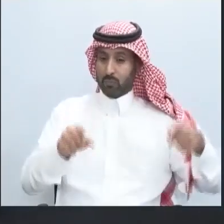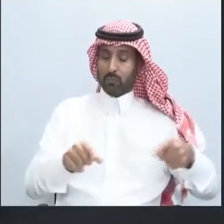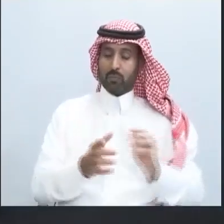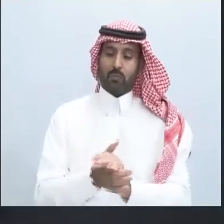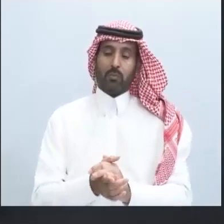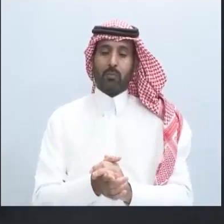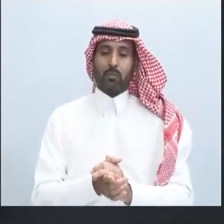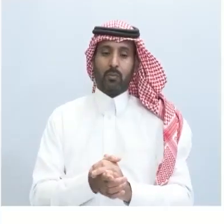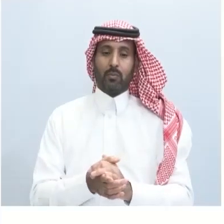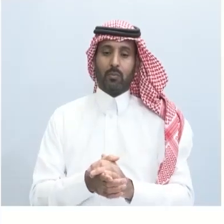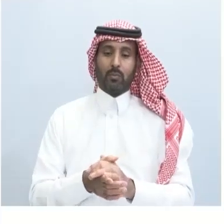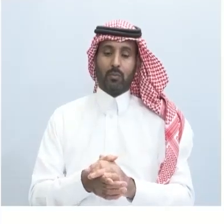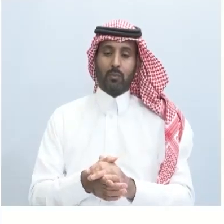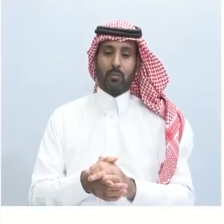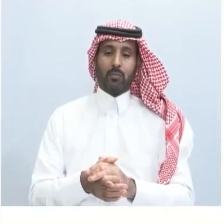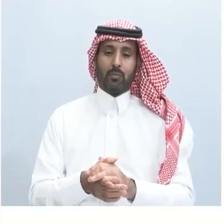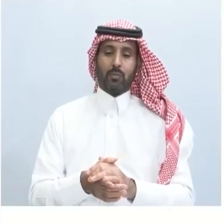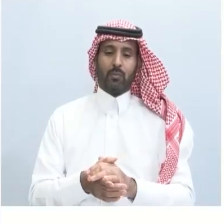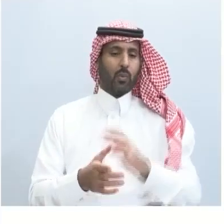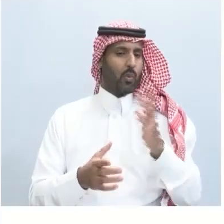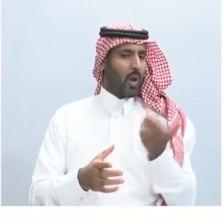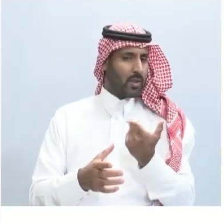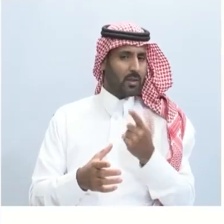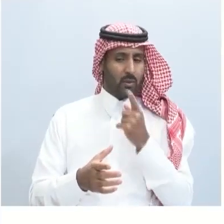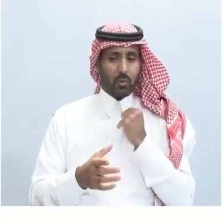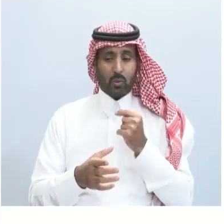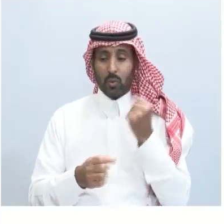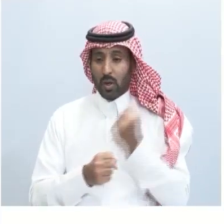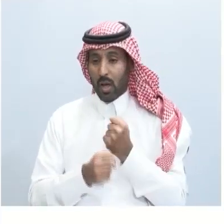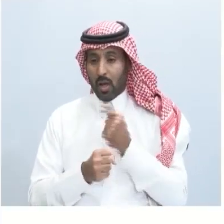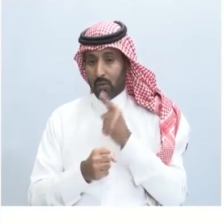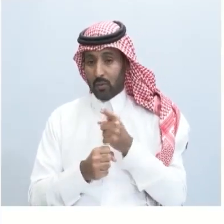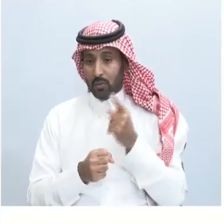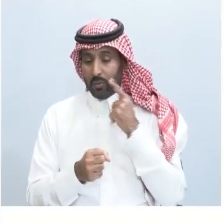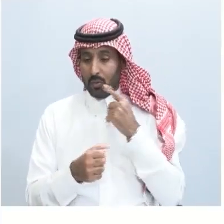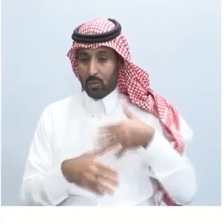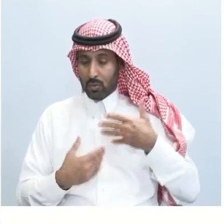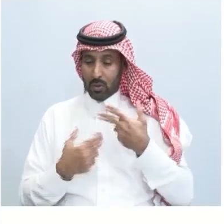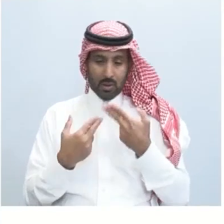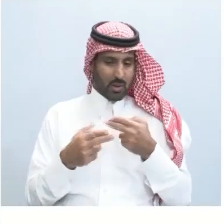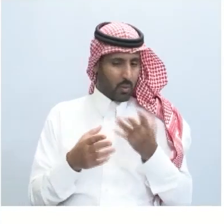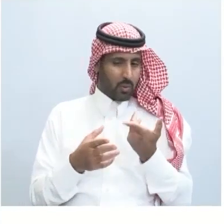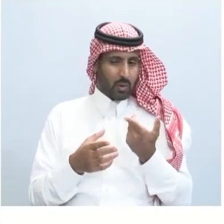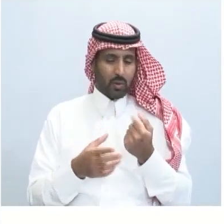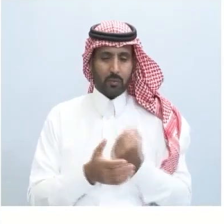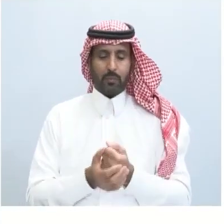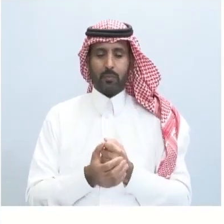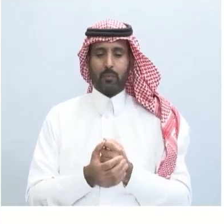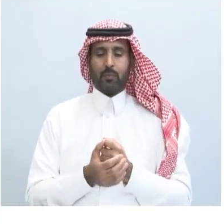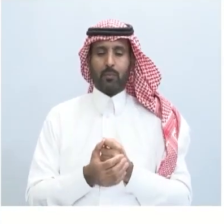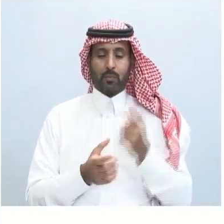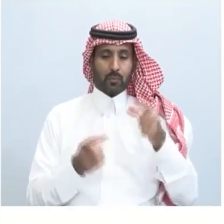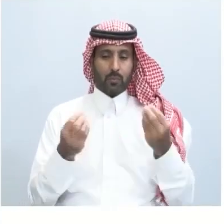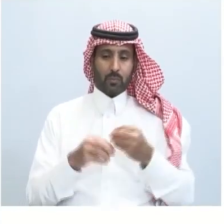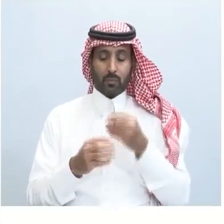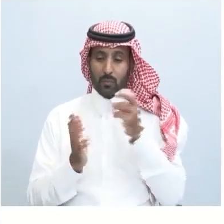two nets. What do you have to do to prepare for this activity? What is involved in doing this activity?